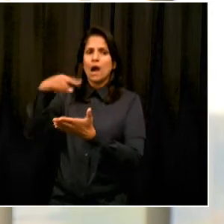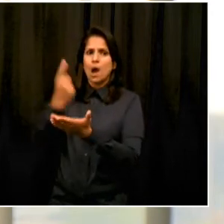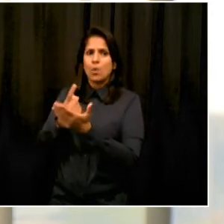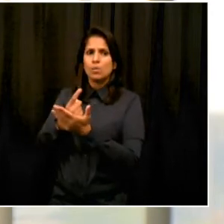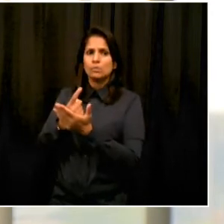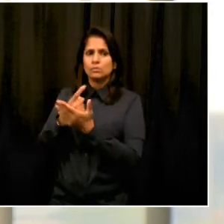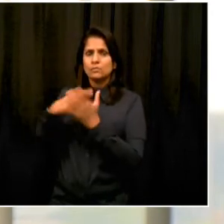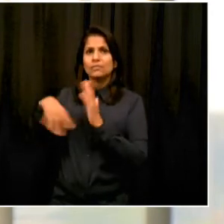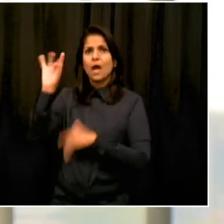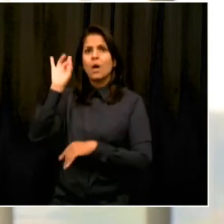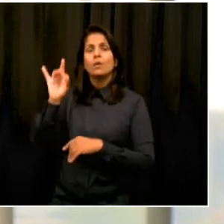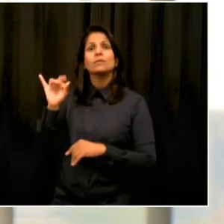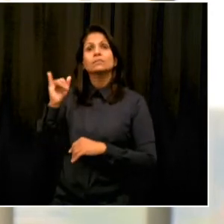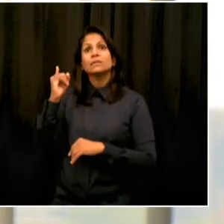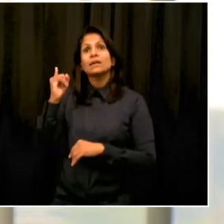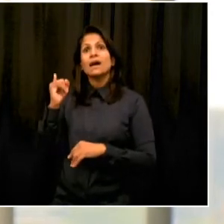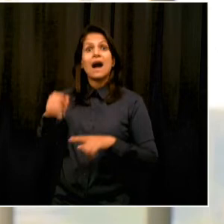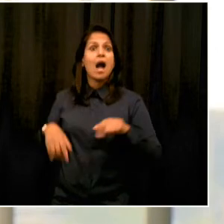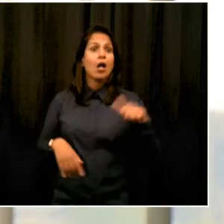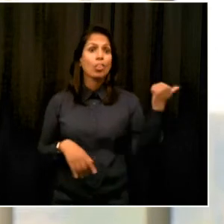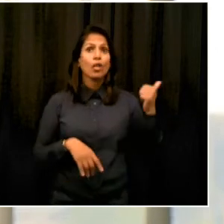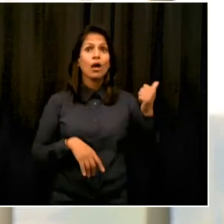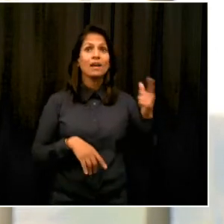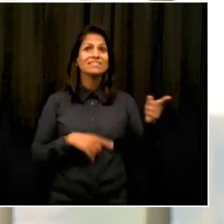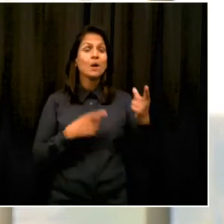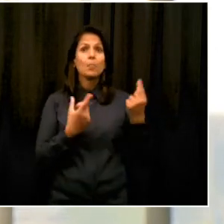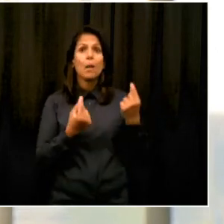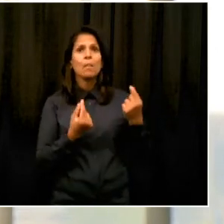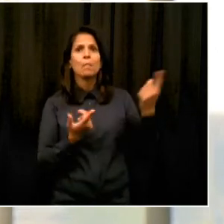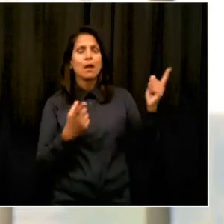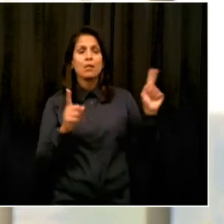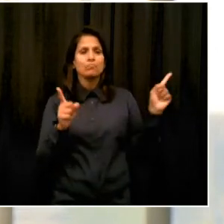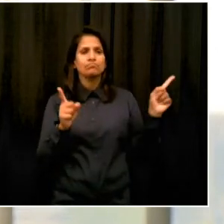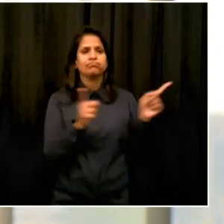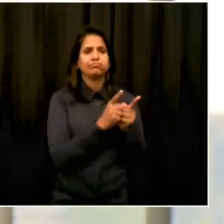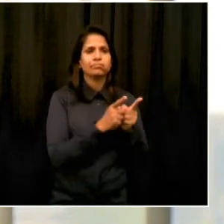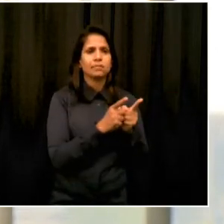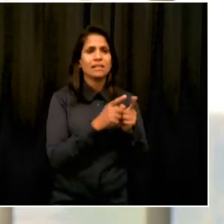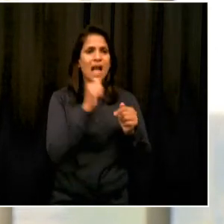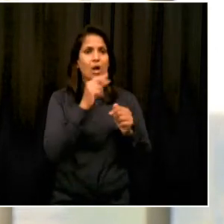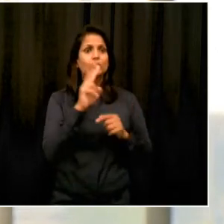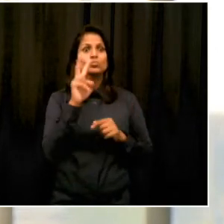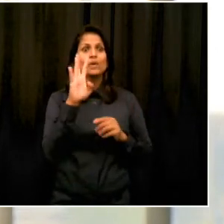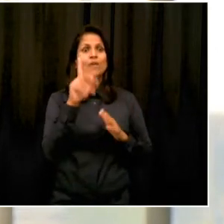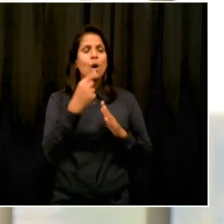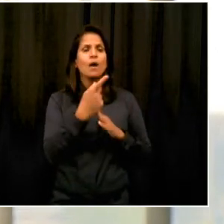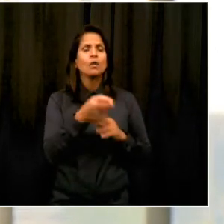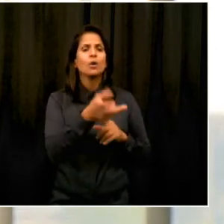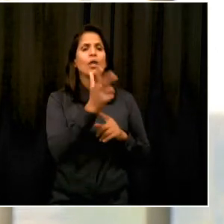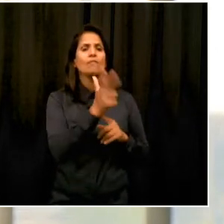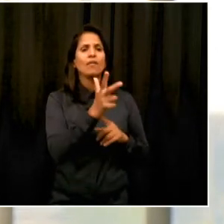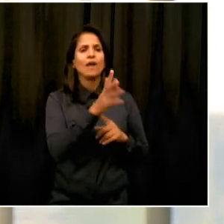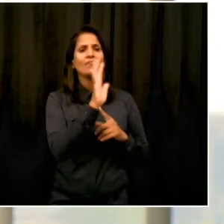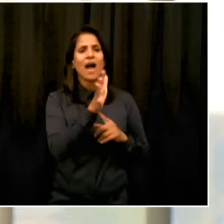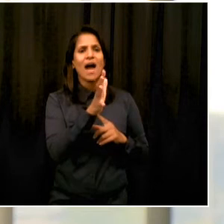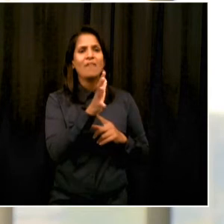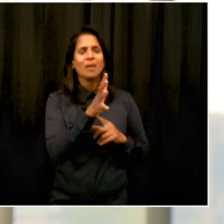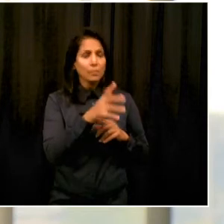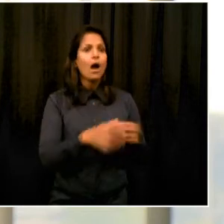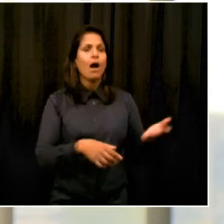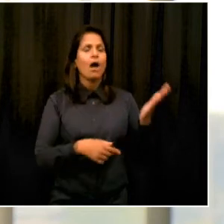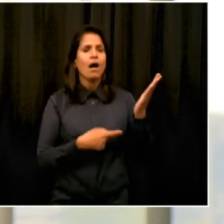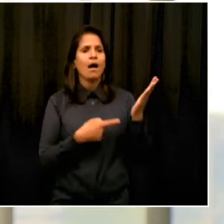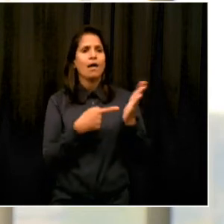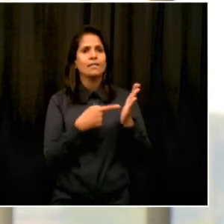are interested in this. The city itself is interested in this. Every employer wants to have rapid testing. It's the difference between being able to knowing if you can go